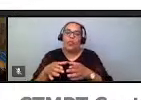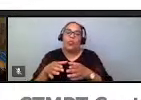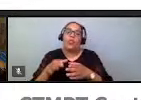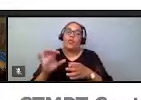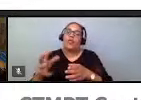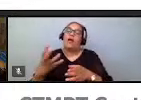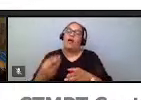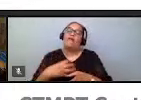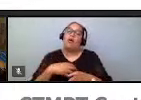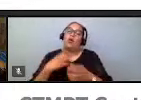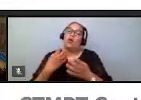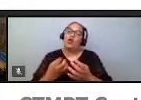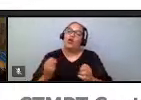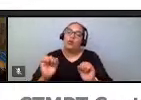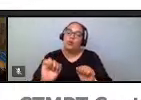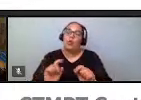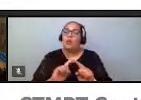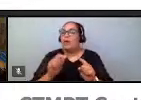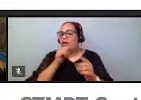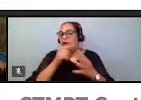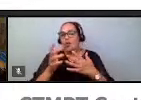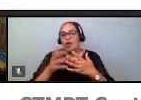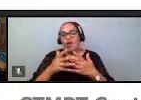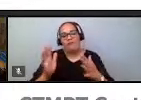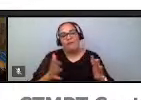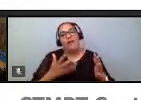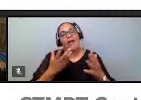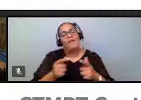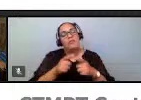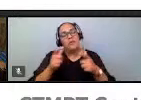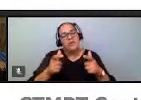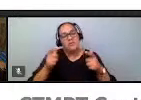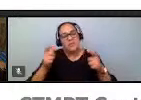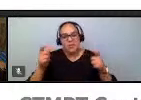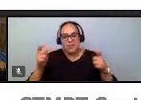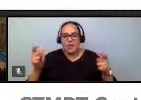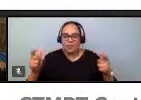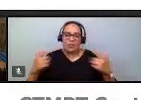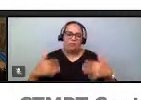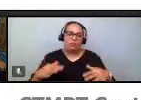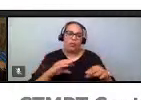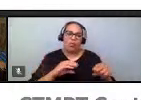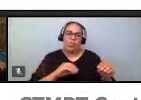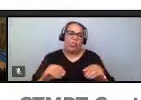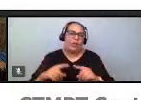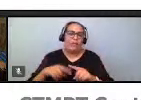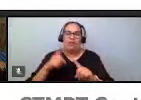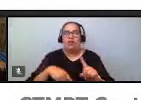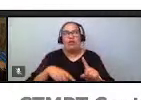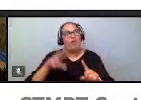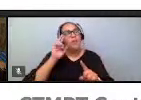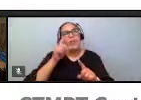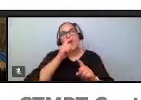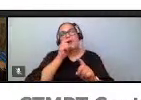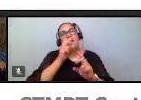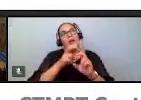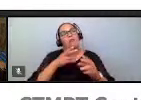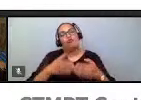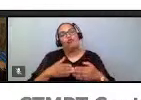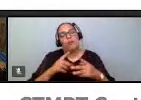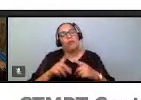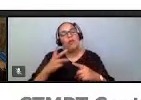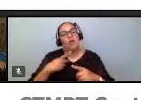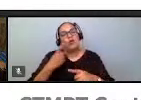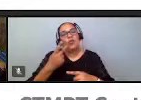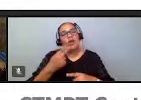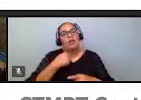own equipment however we have had major major delays I can't recall the name of the vessel but there was one vessel that